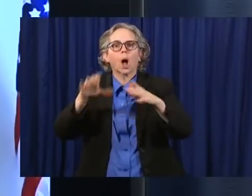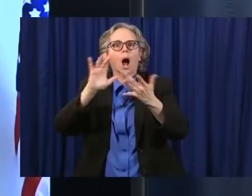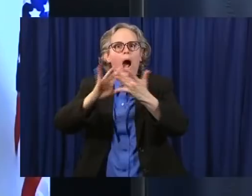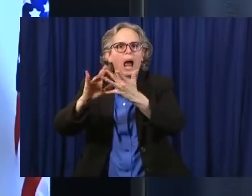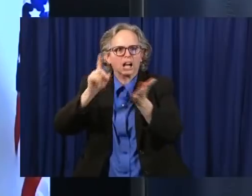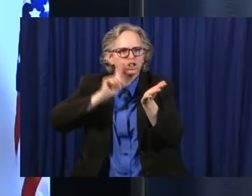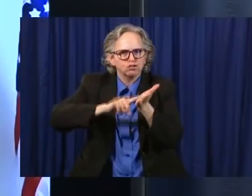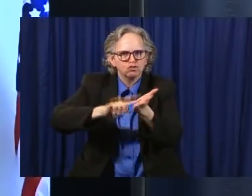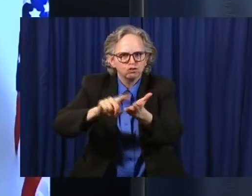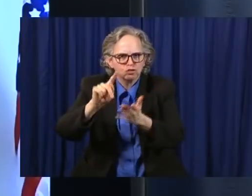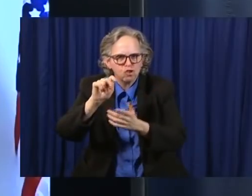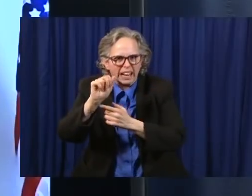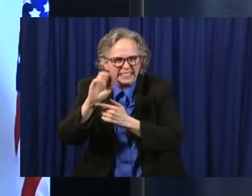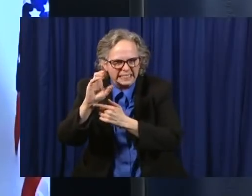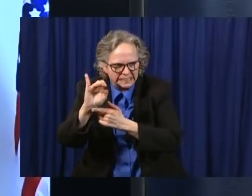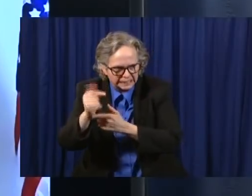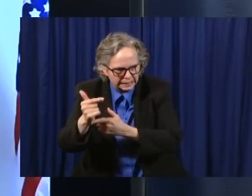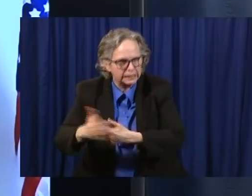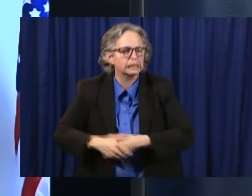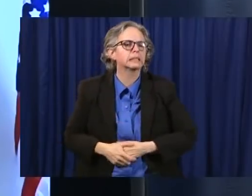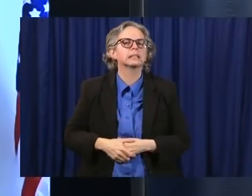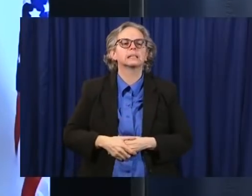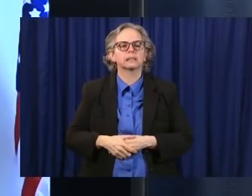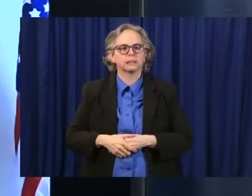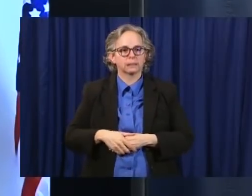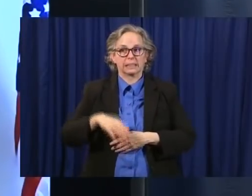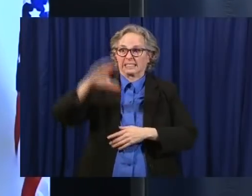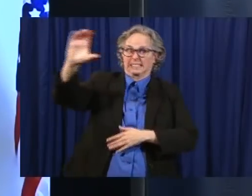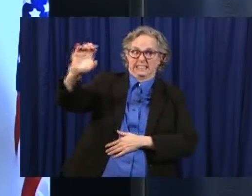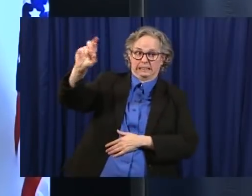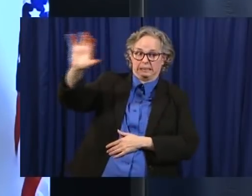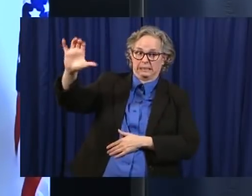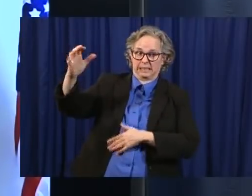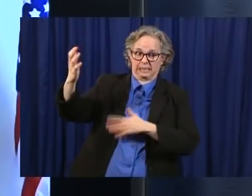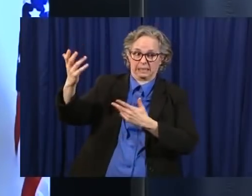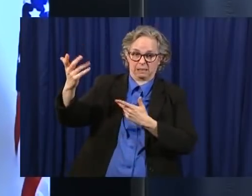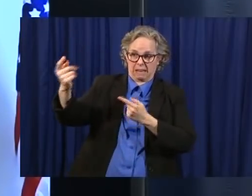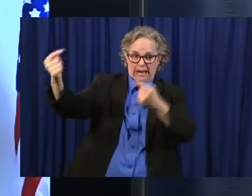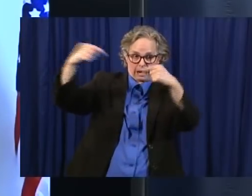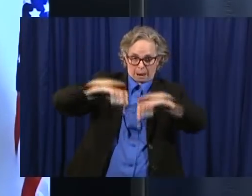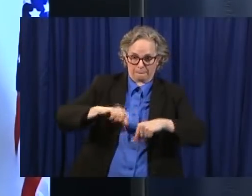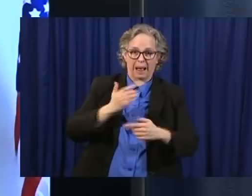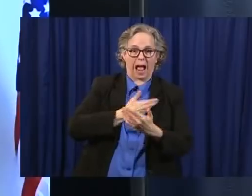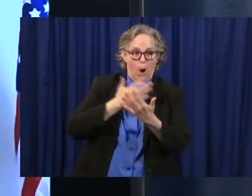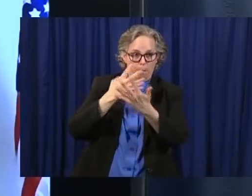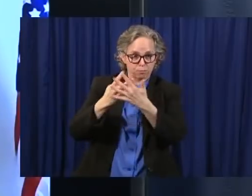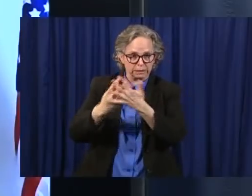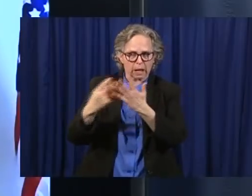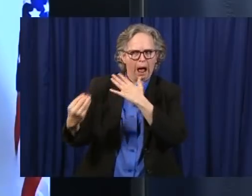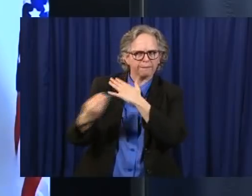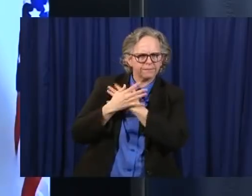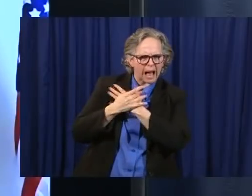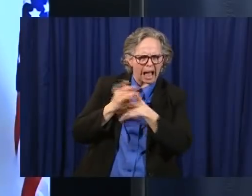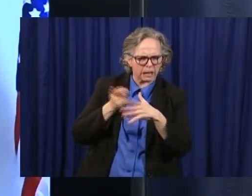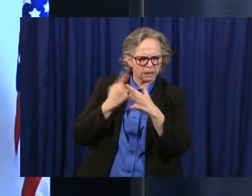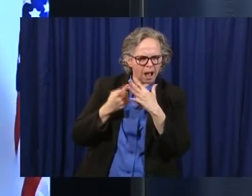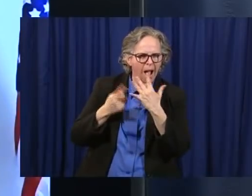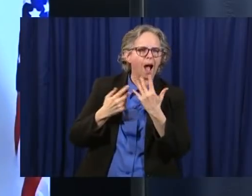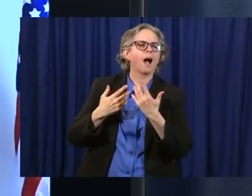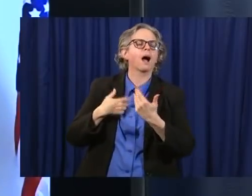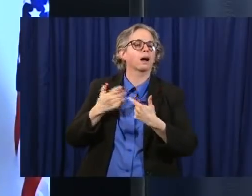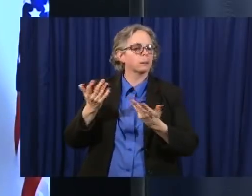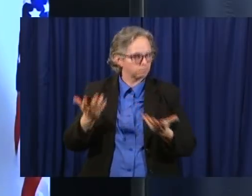The CDC has visited one of our prisons to provide advice to us. And also we get the help of an